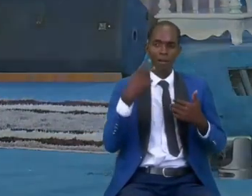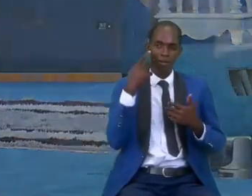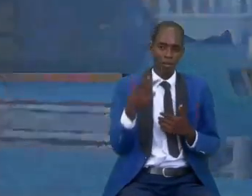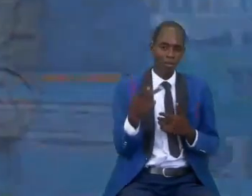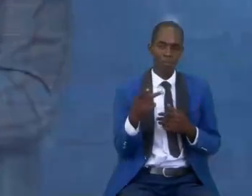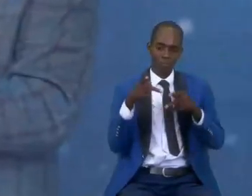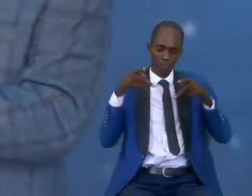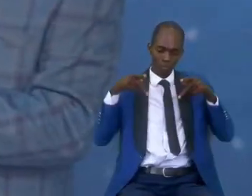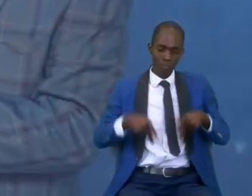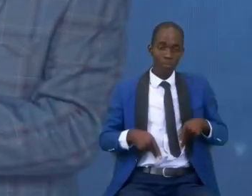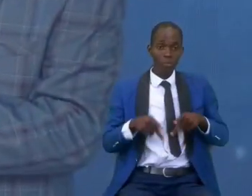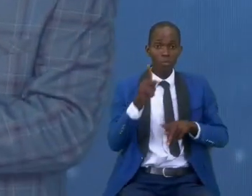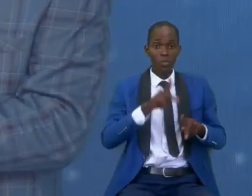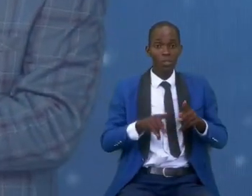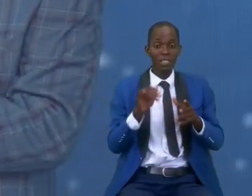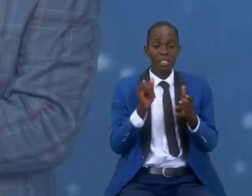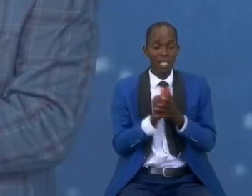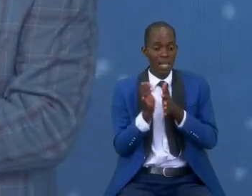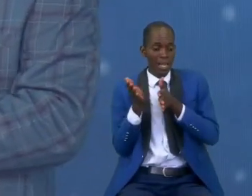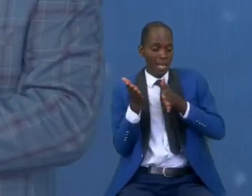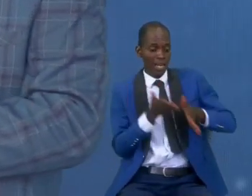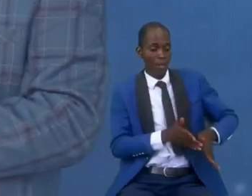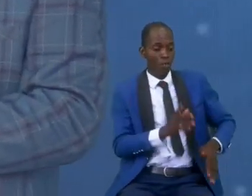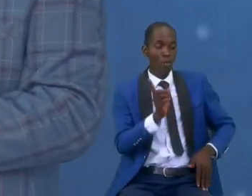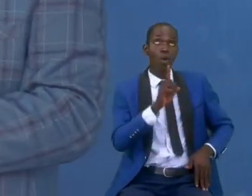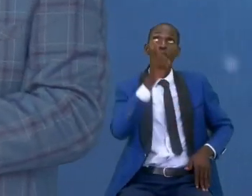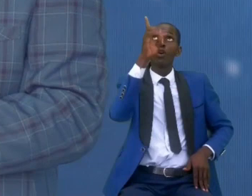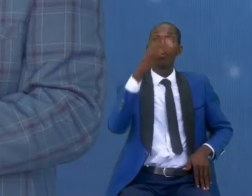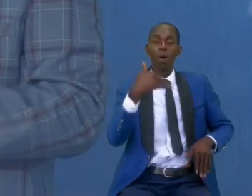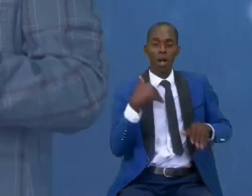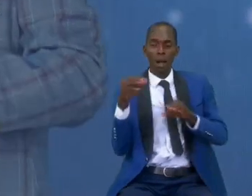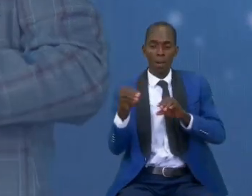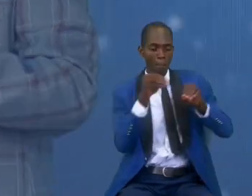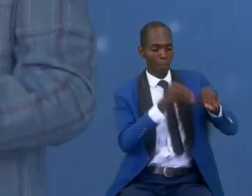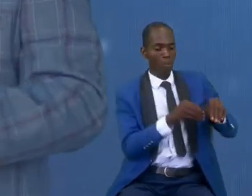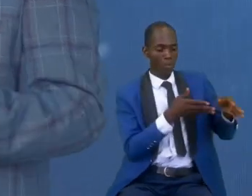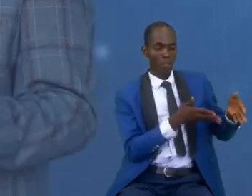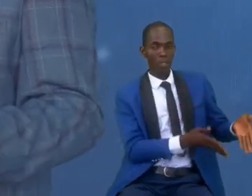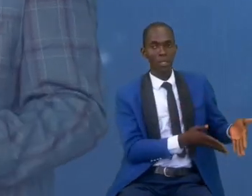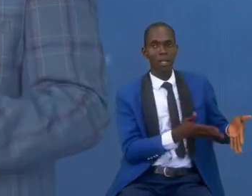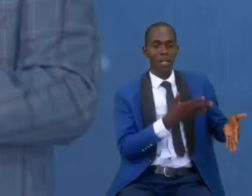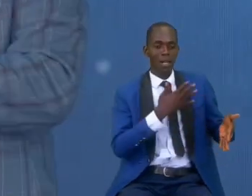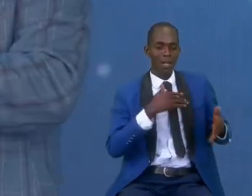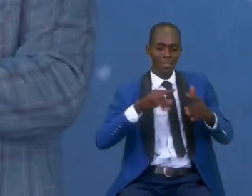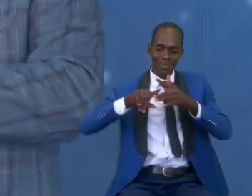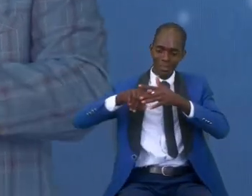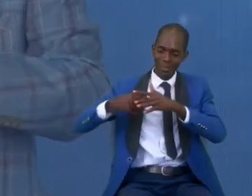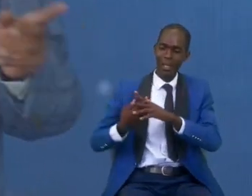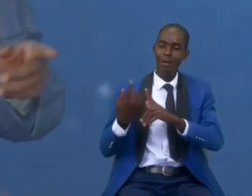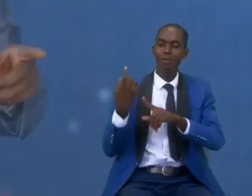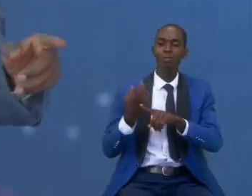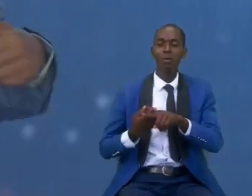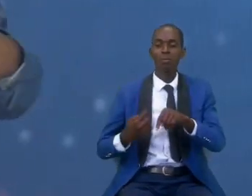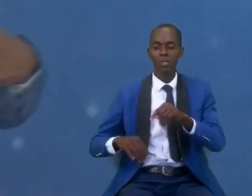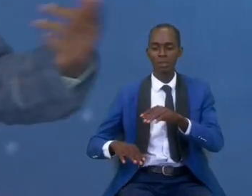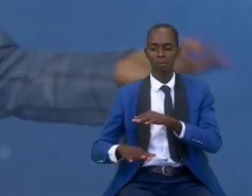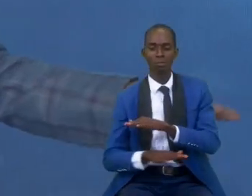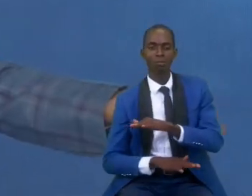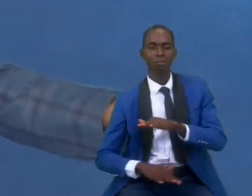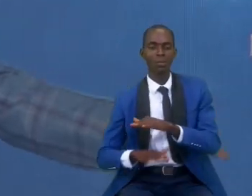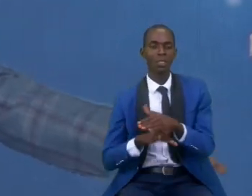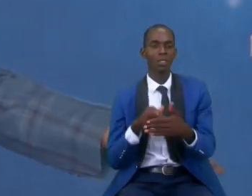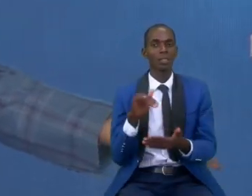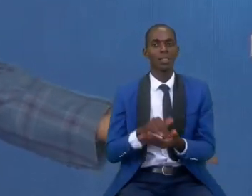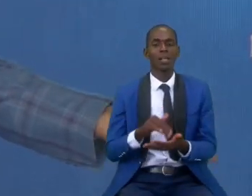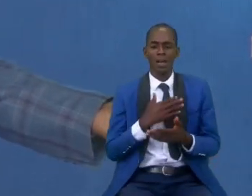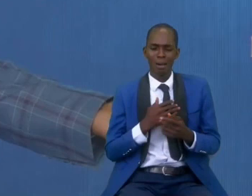them. And then they start from scratch again. And then they are trying. When they look back, the rest of